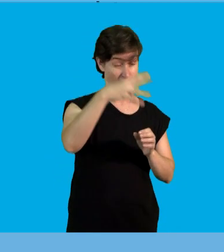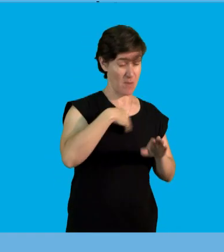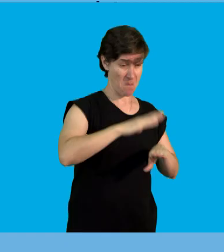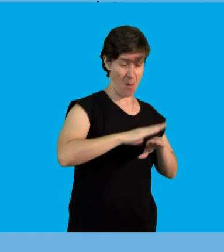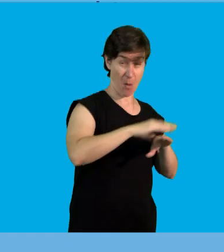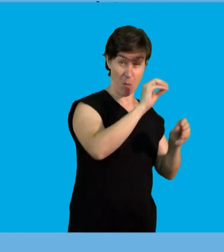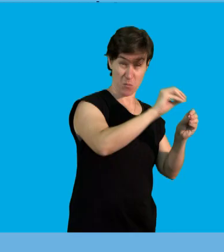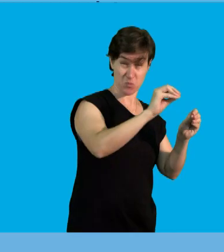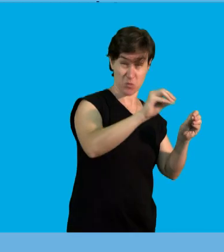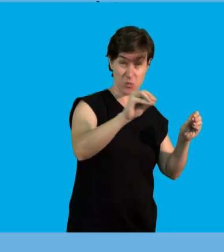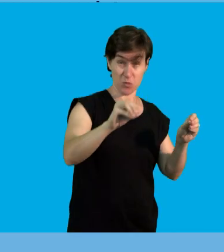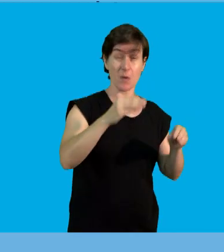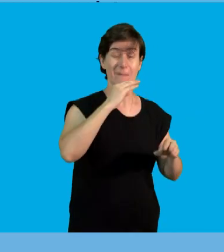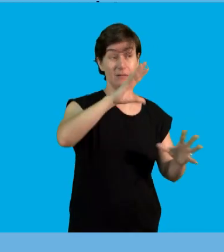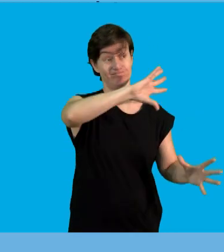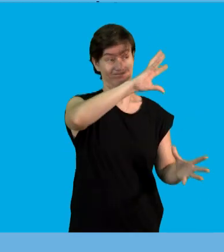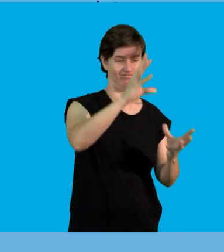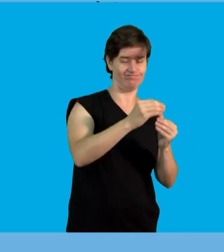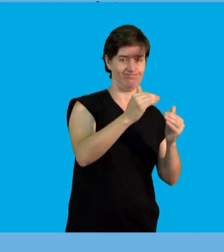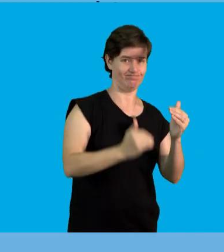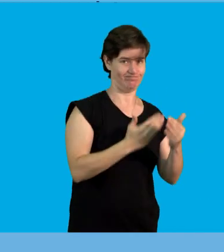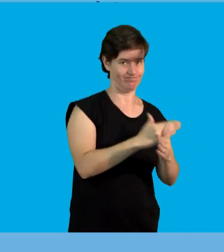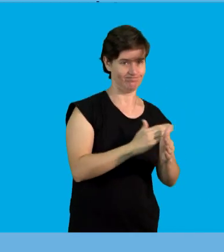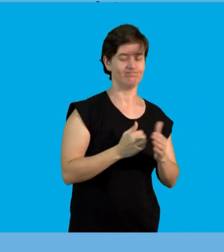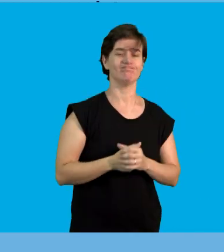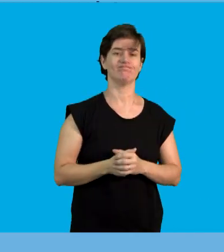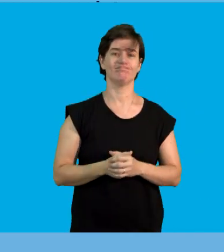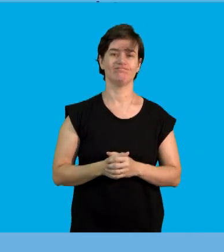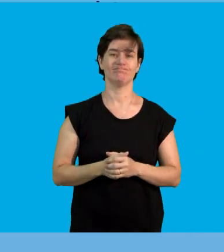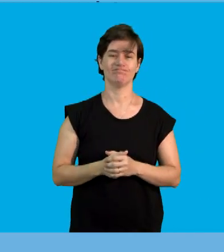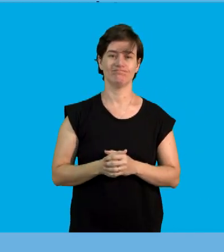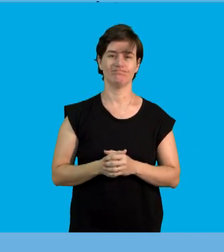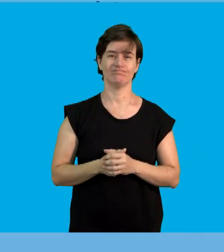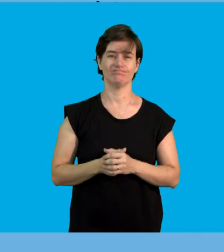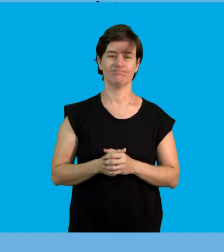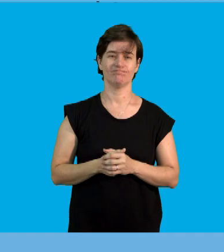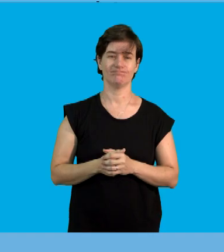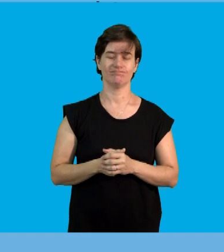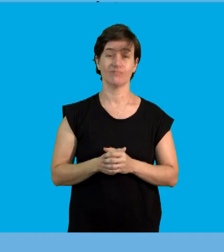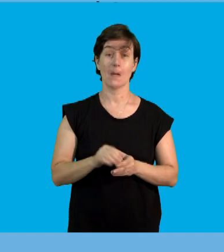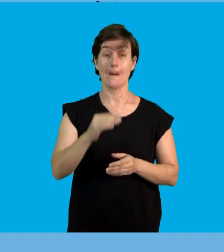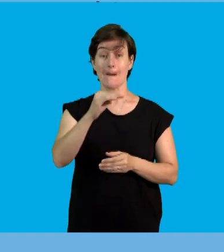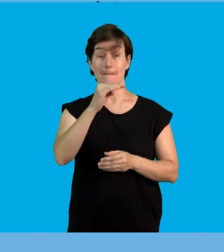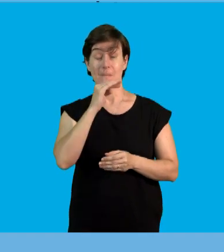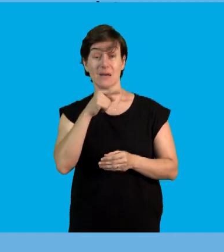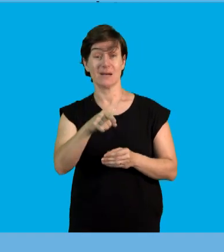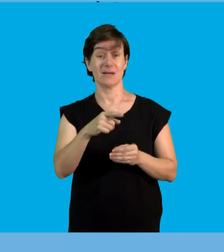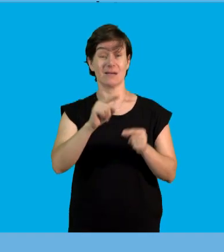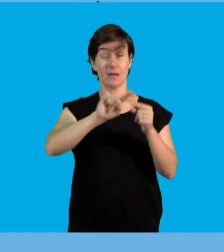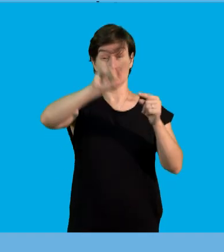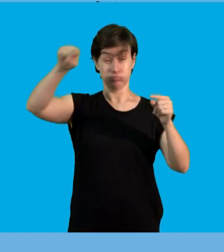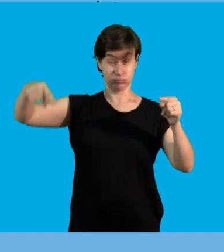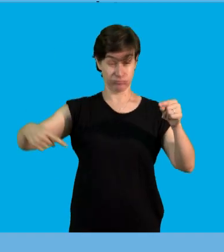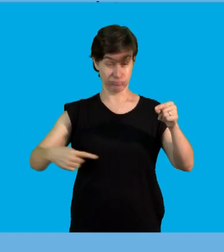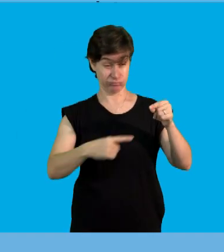we are actually decreasing the resistance. So if our voltmeter is connected in parallel, that means its resistance is going to be decreased,